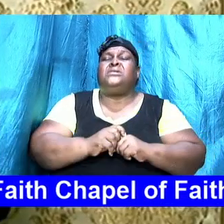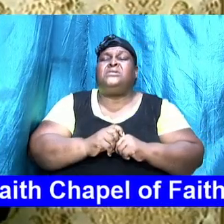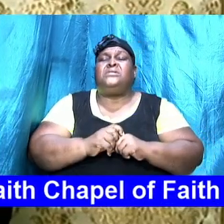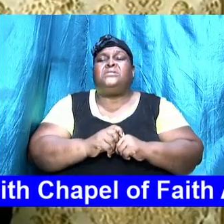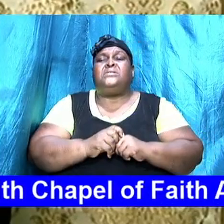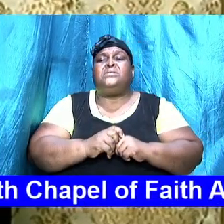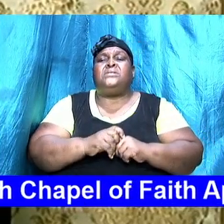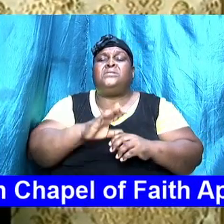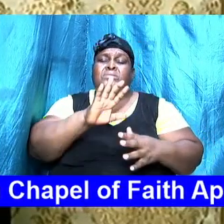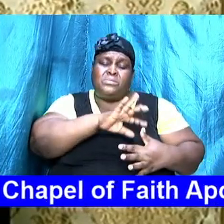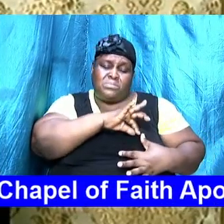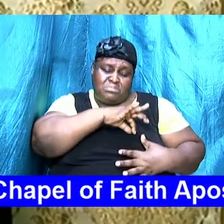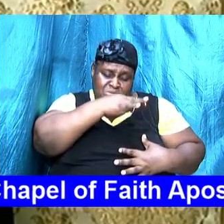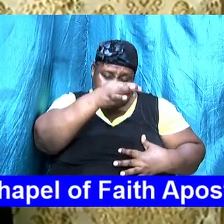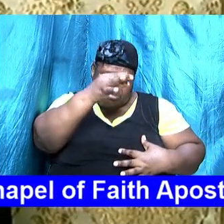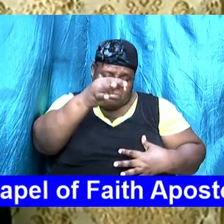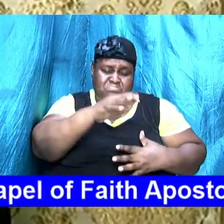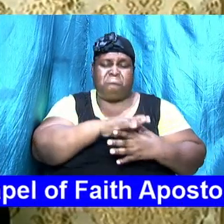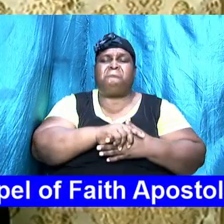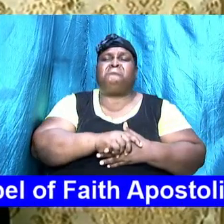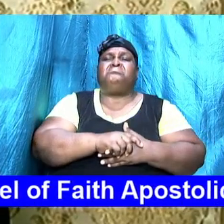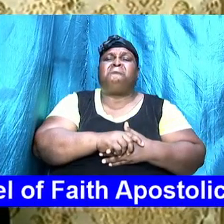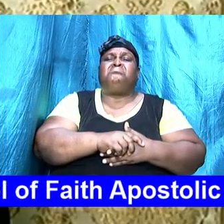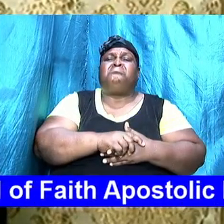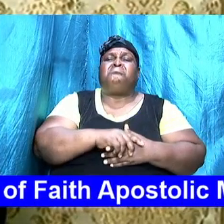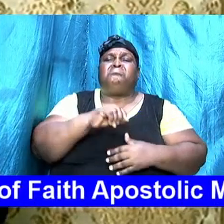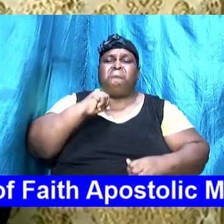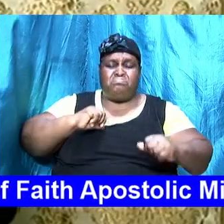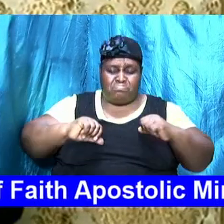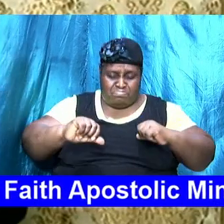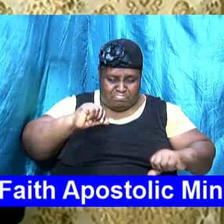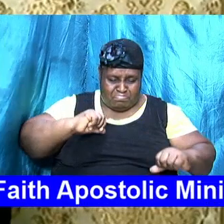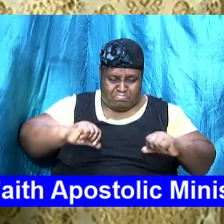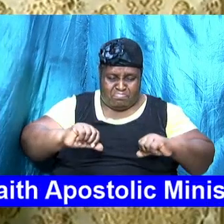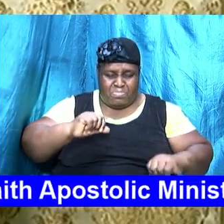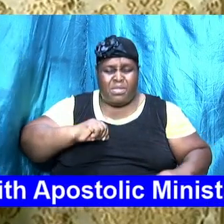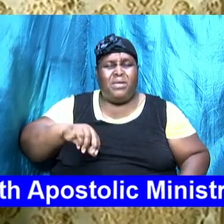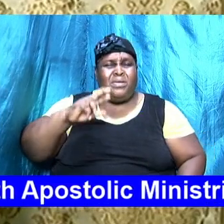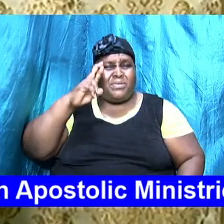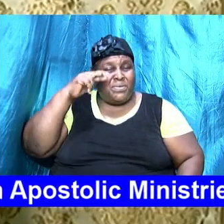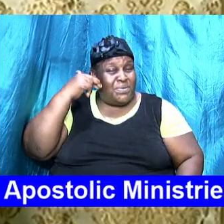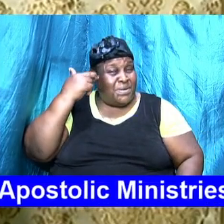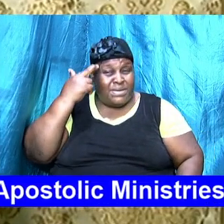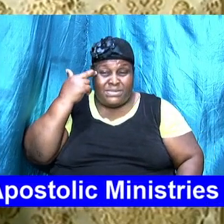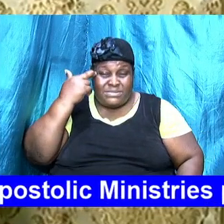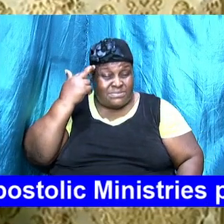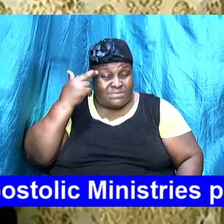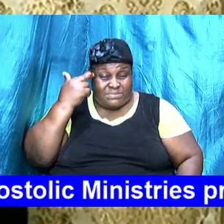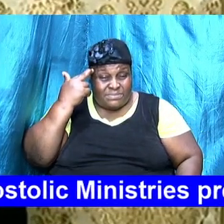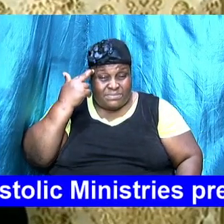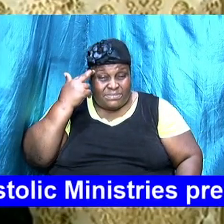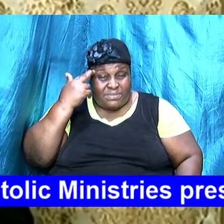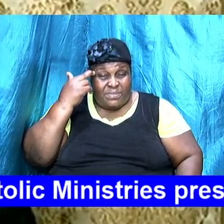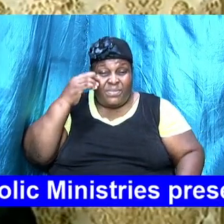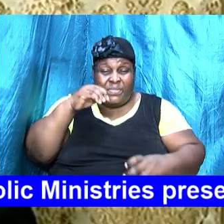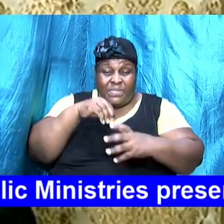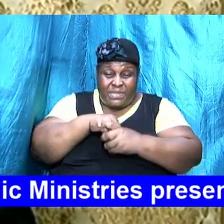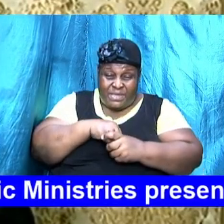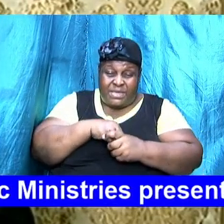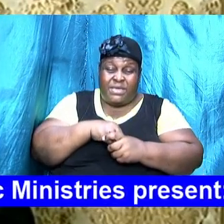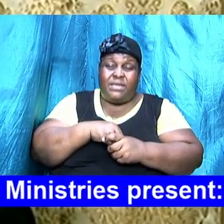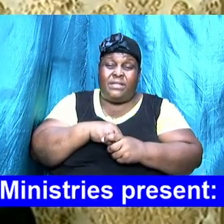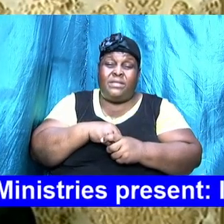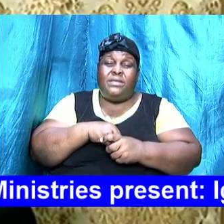act spiritually, and to act reasonably in